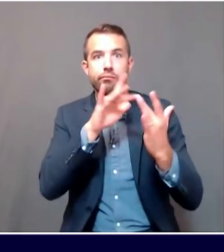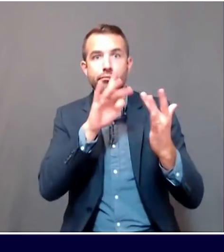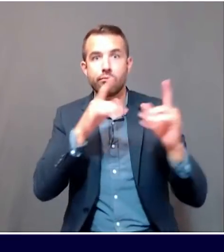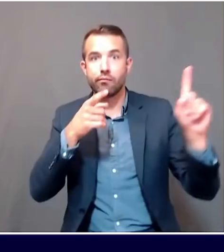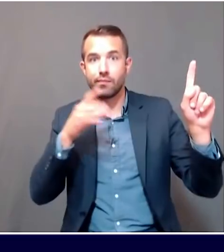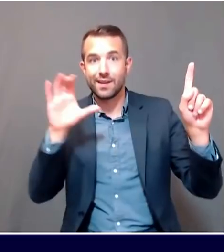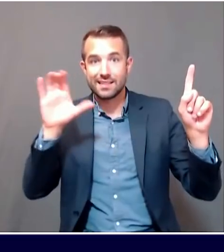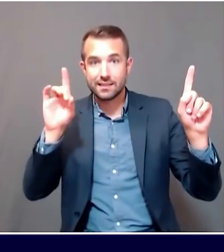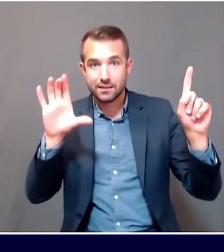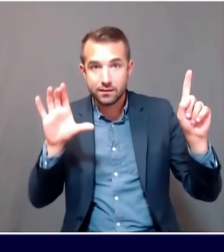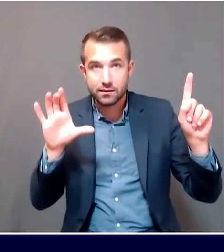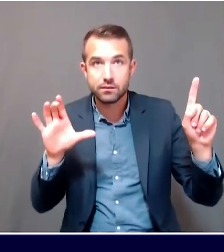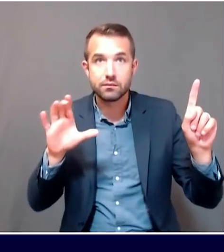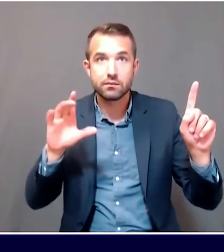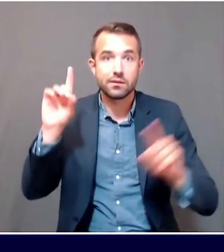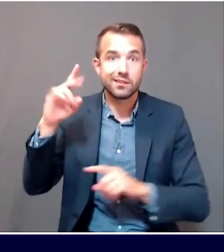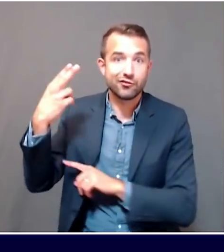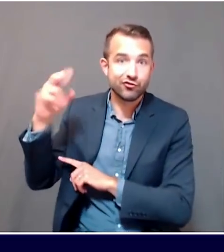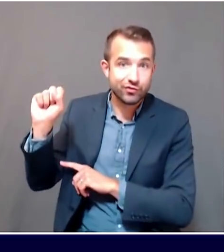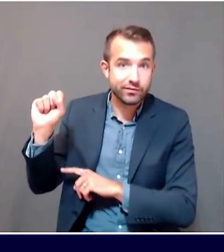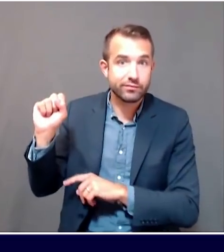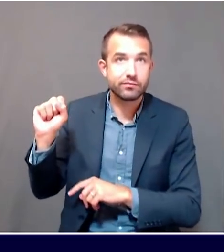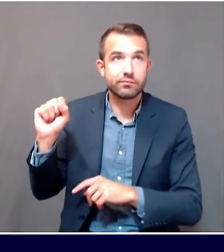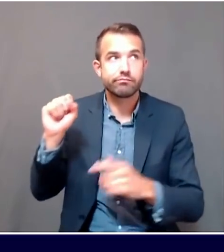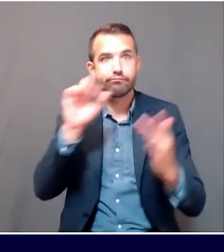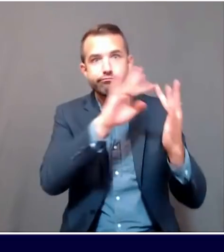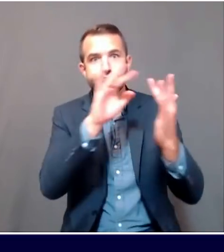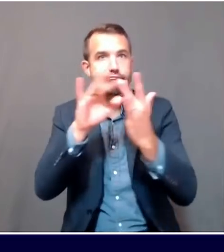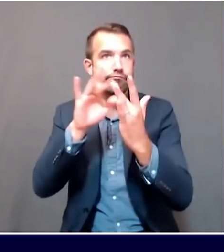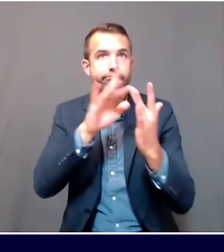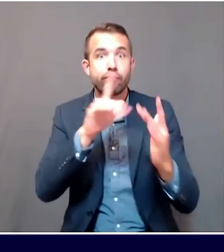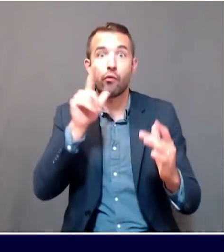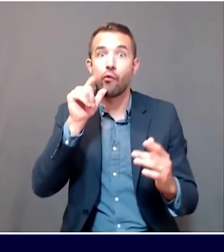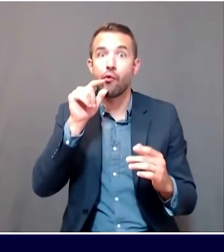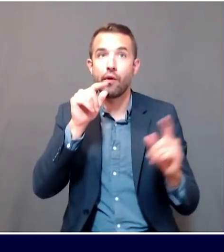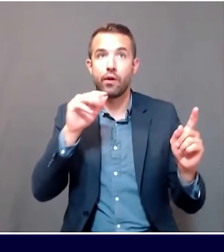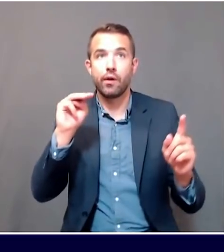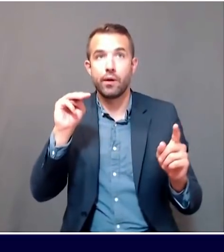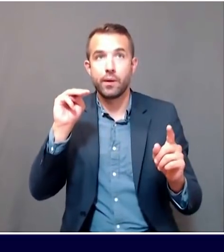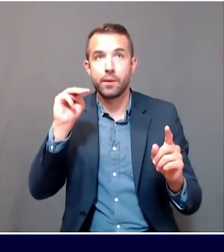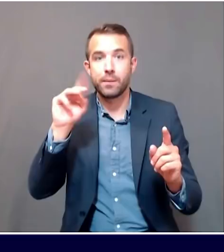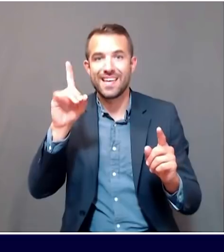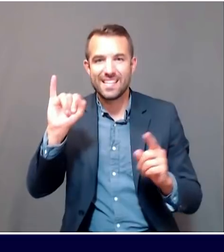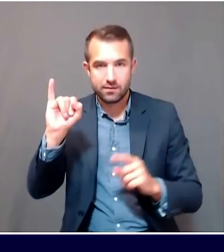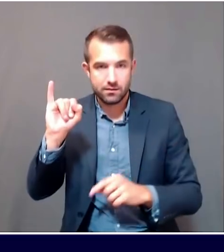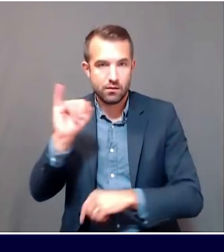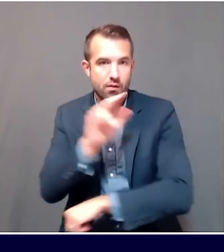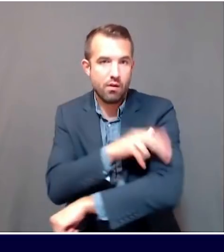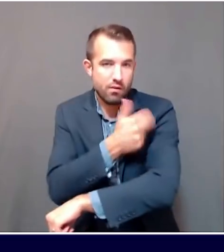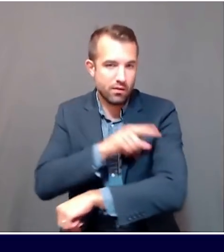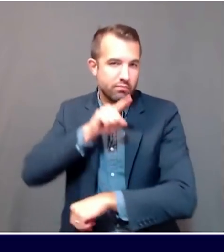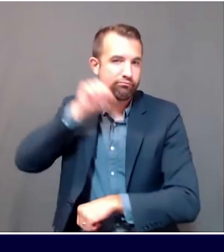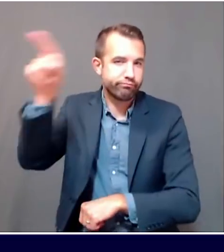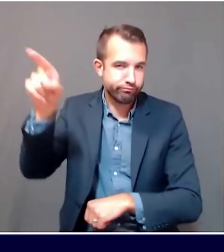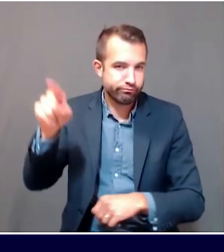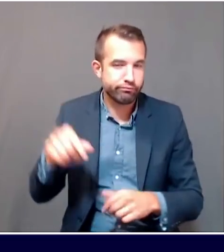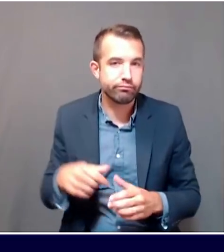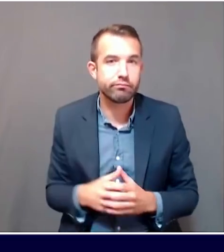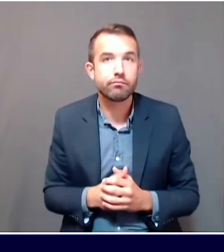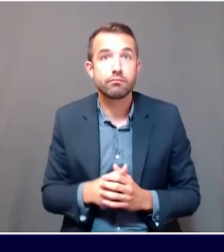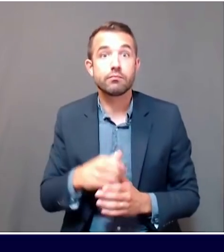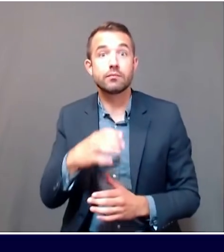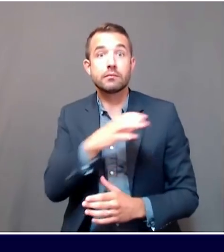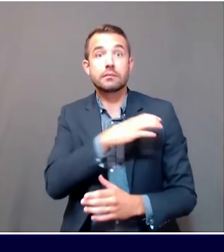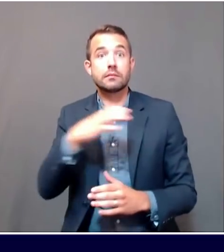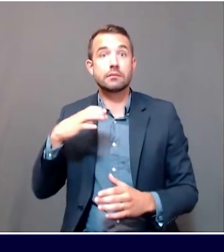our colleagues at MDI Hospital. Commissioner Jean Lambrou, the Commissioner of the Department of Health and Human Services,